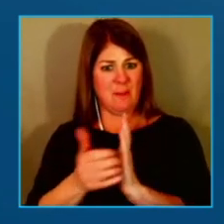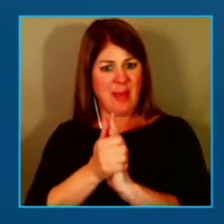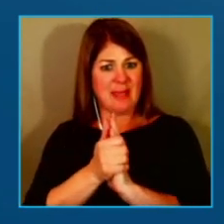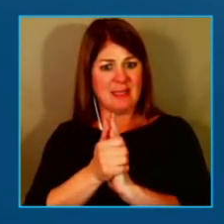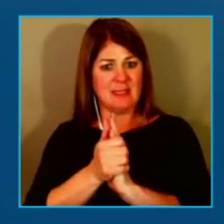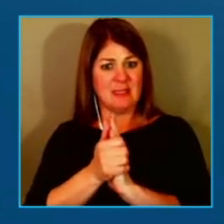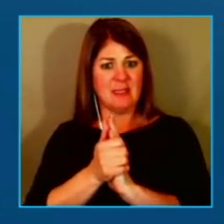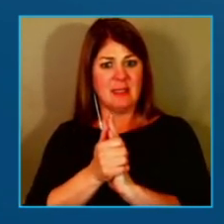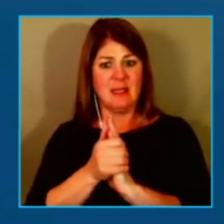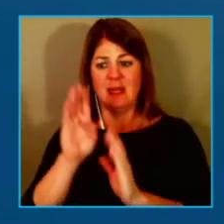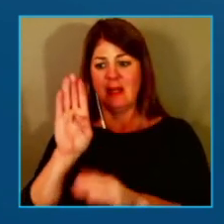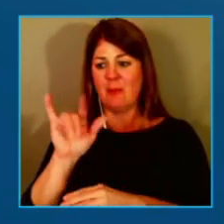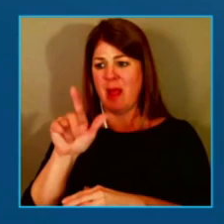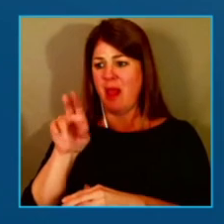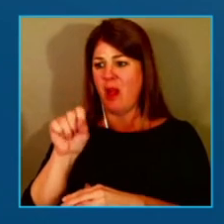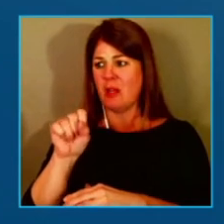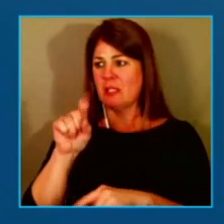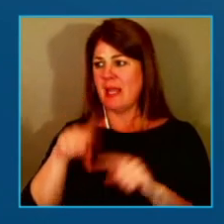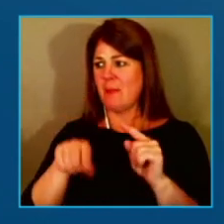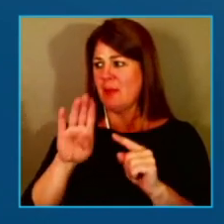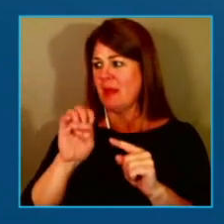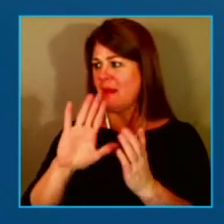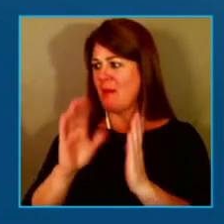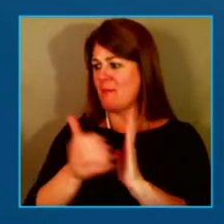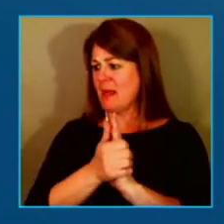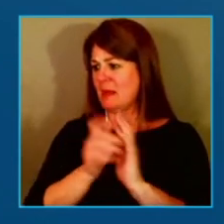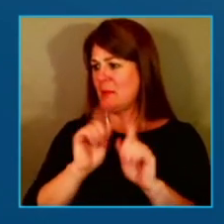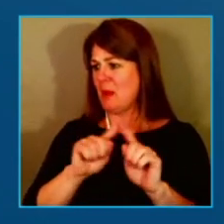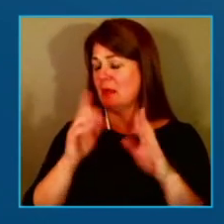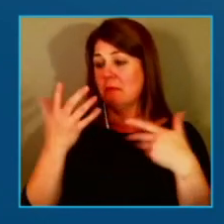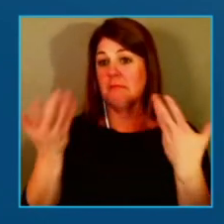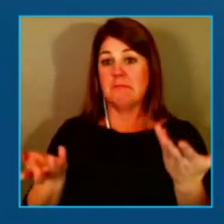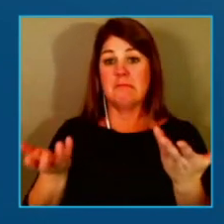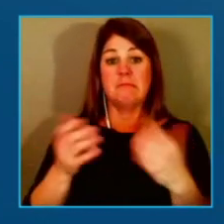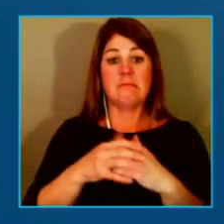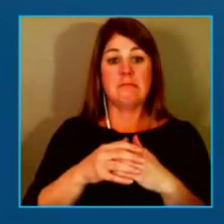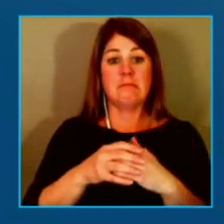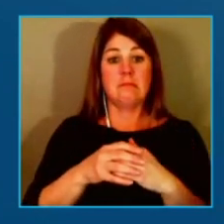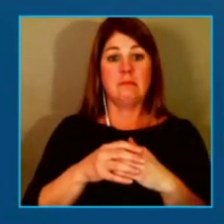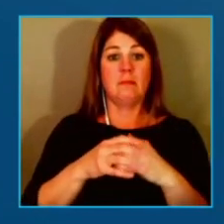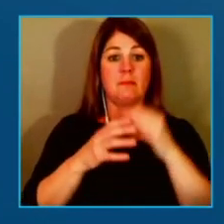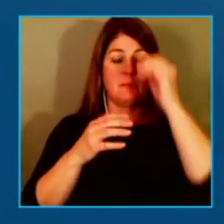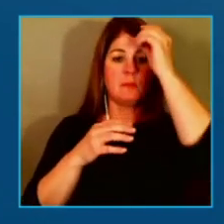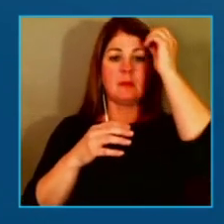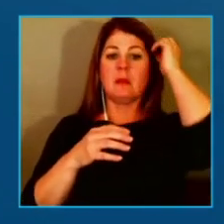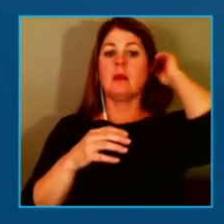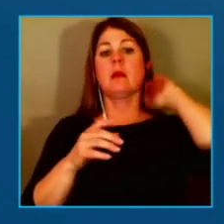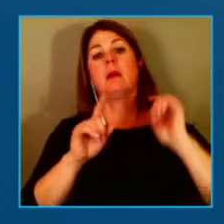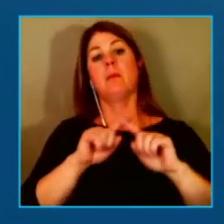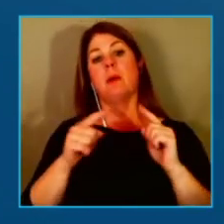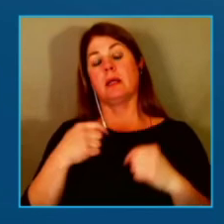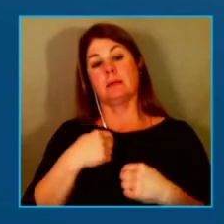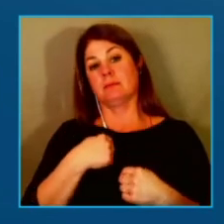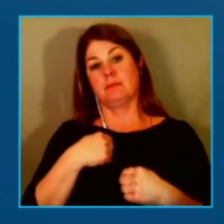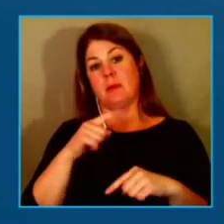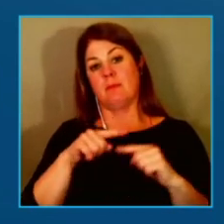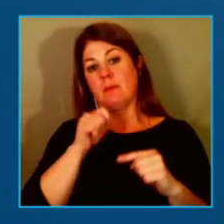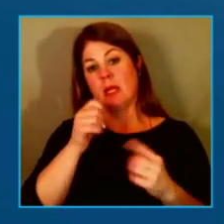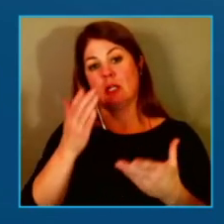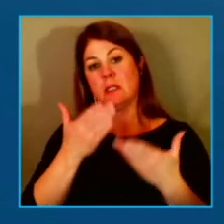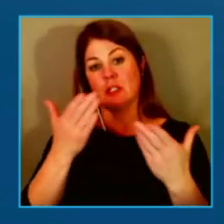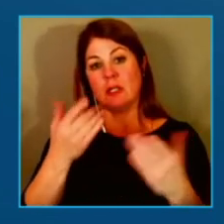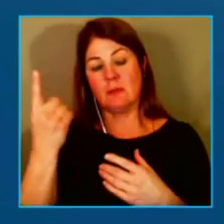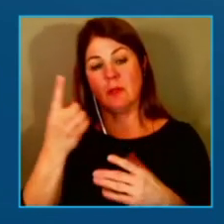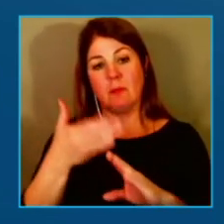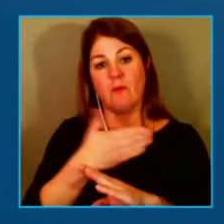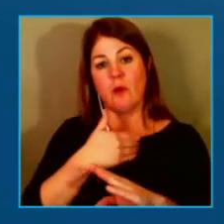bylaws couldn't be amended, but surely we, the RBC, can suggest amendments before we approve. So I would